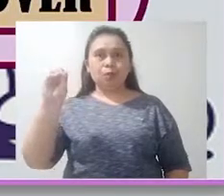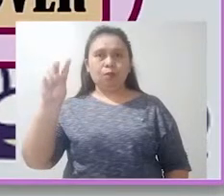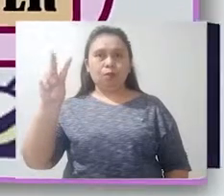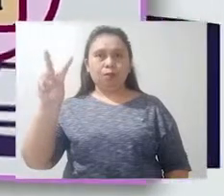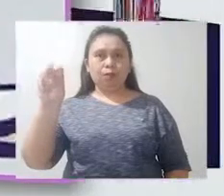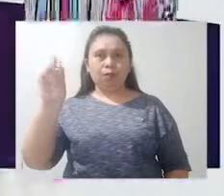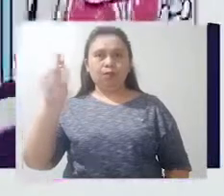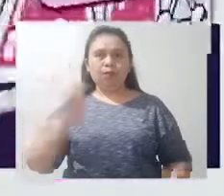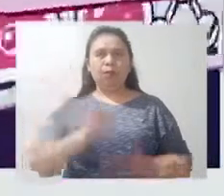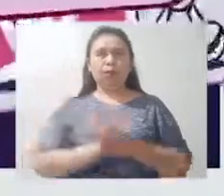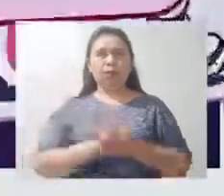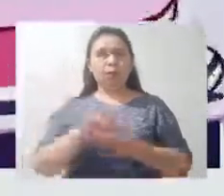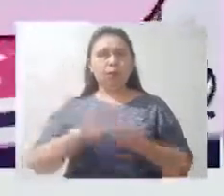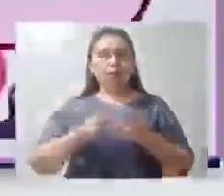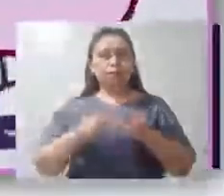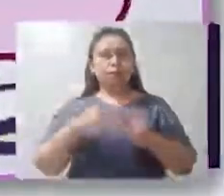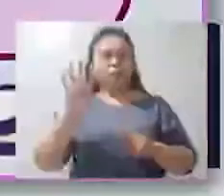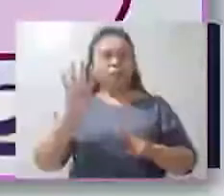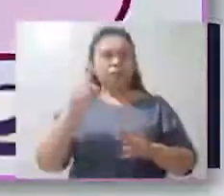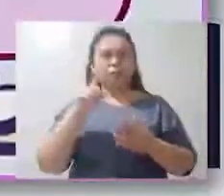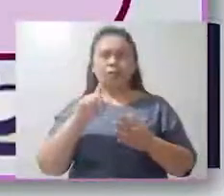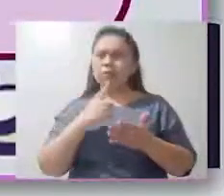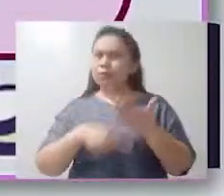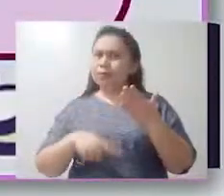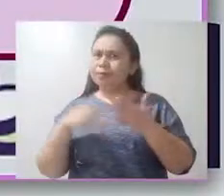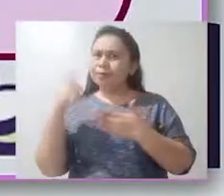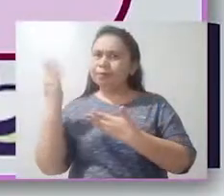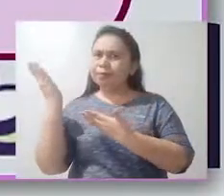Number 4, how about this one?